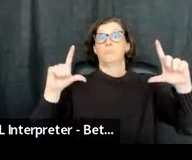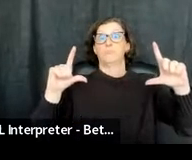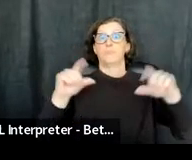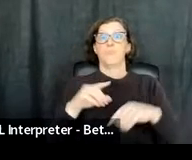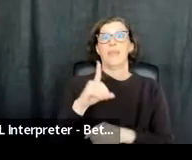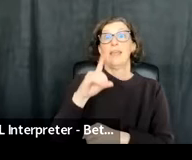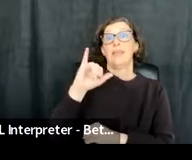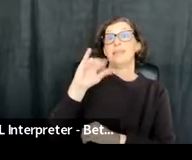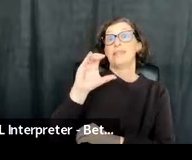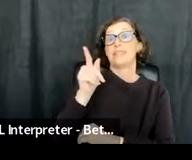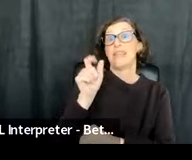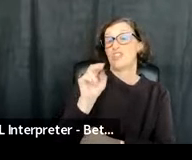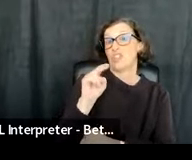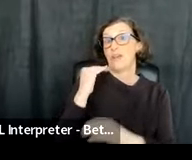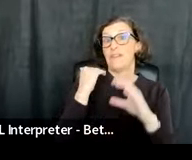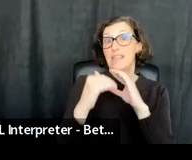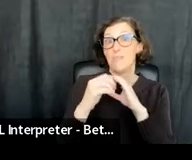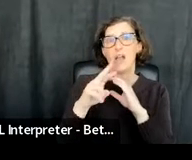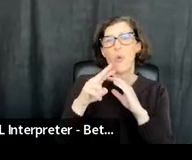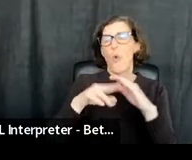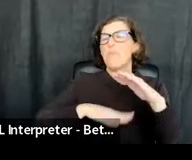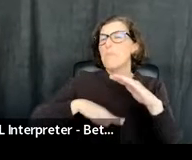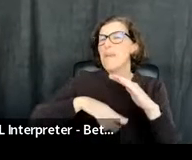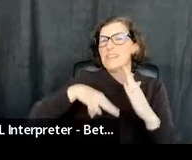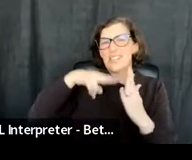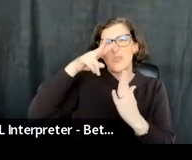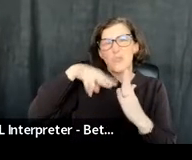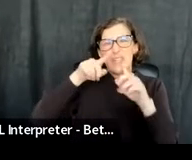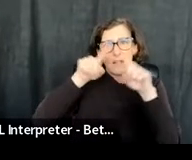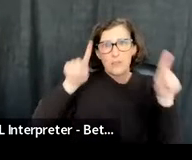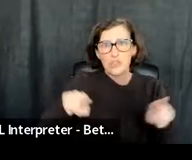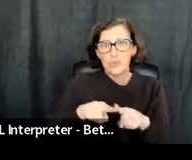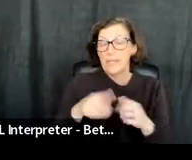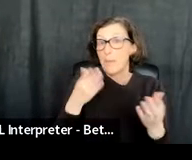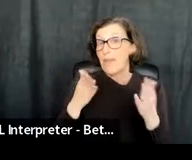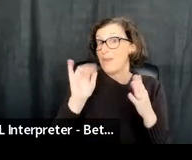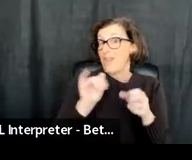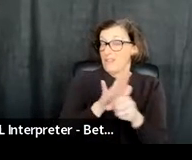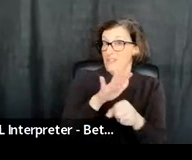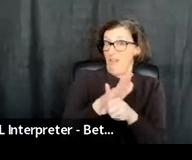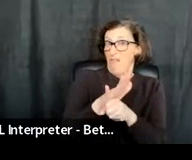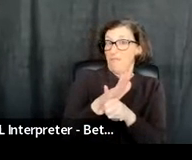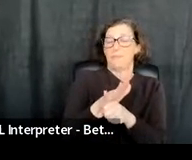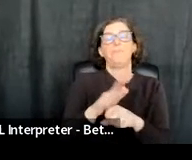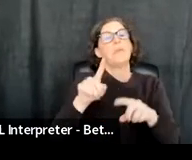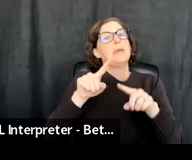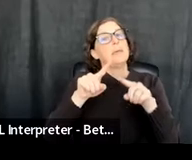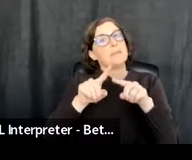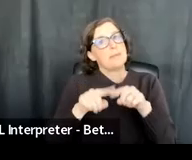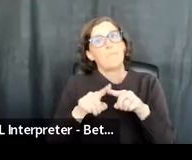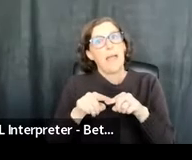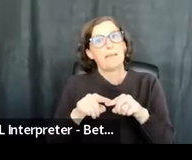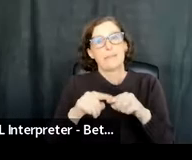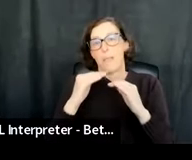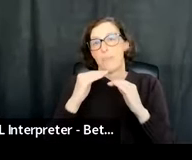or even basic screen reading skills, that might be sufficient. Depends on just the level of